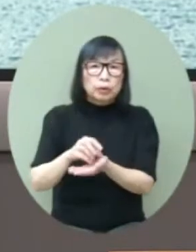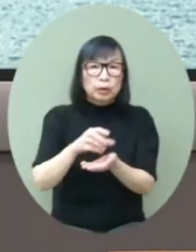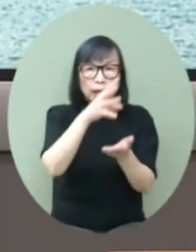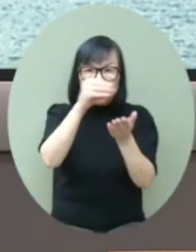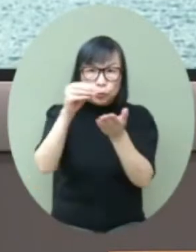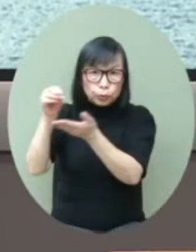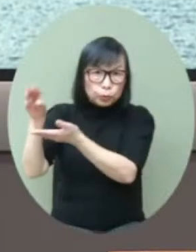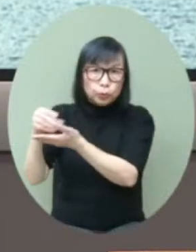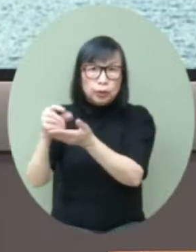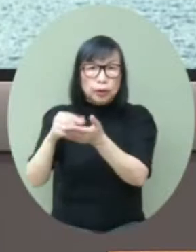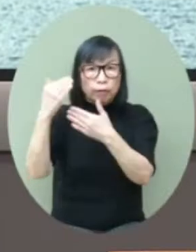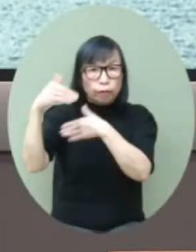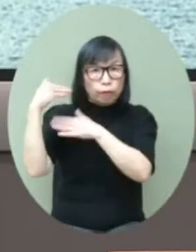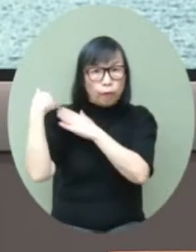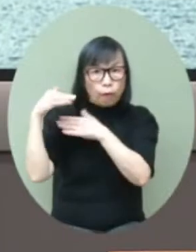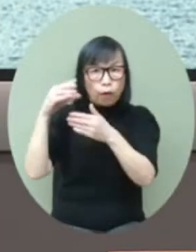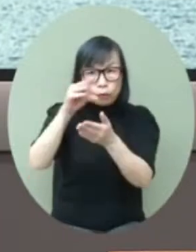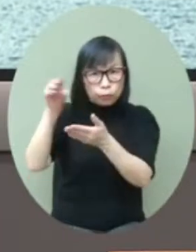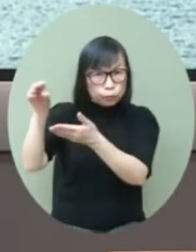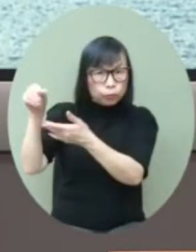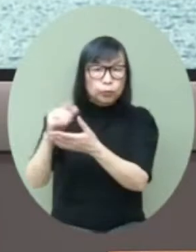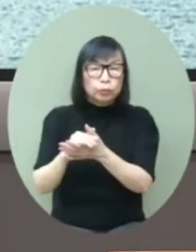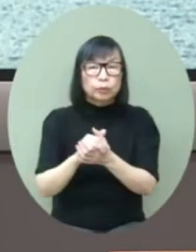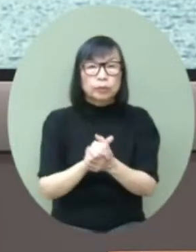to handle the